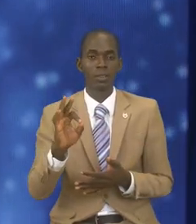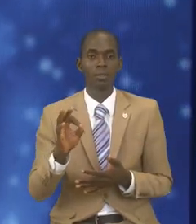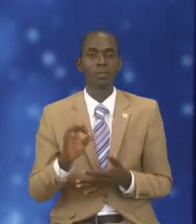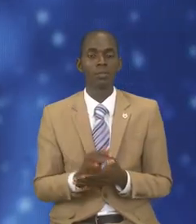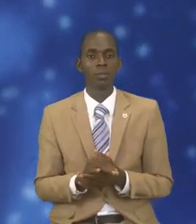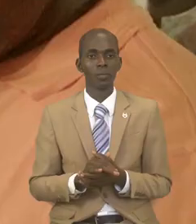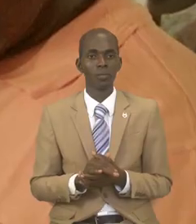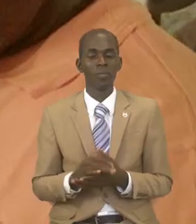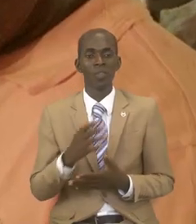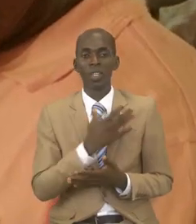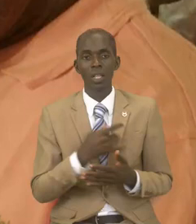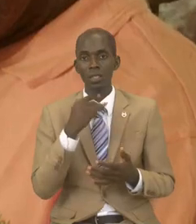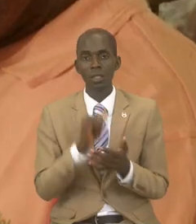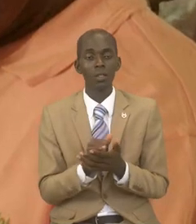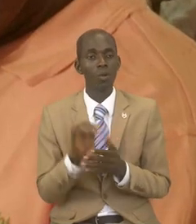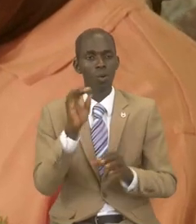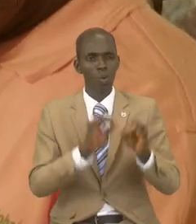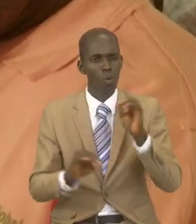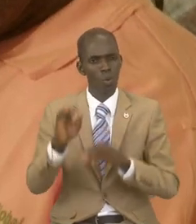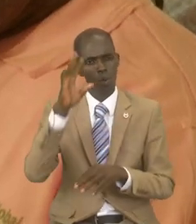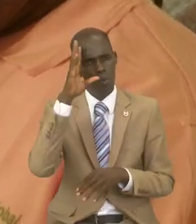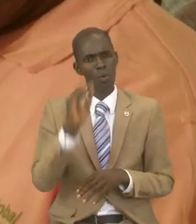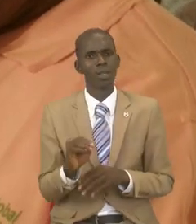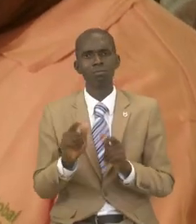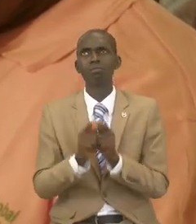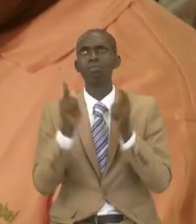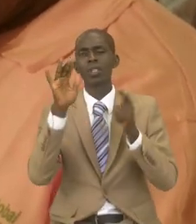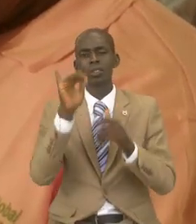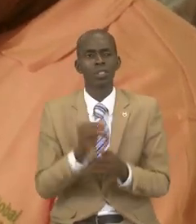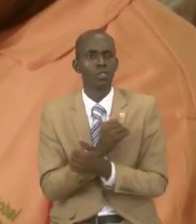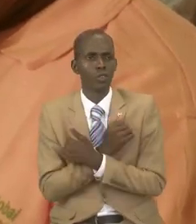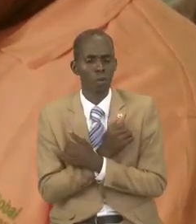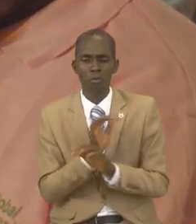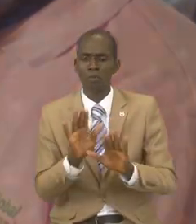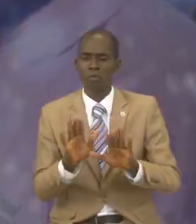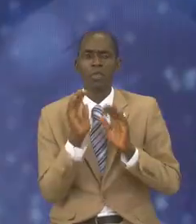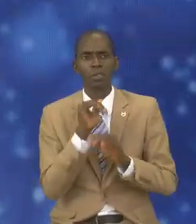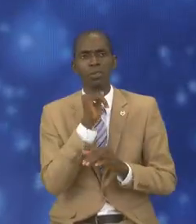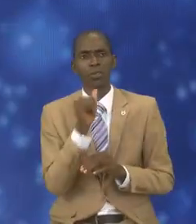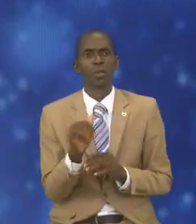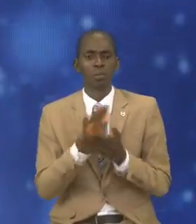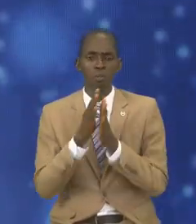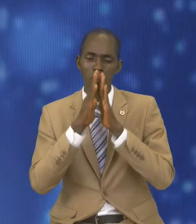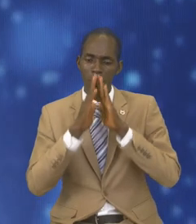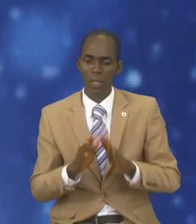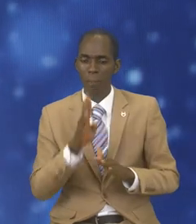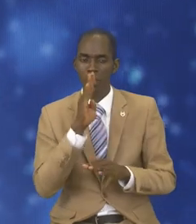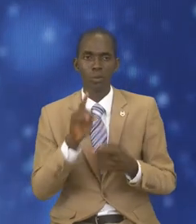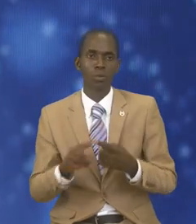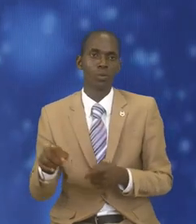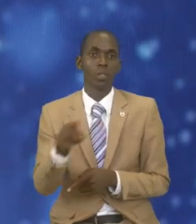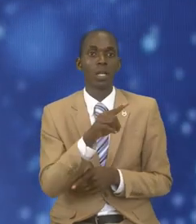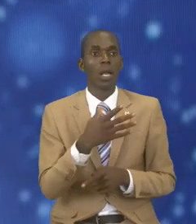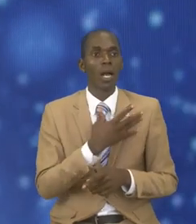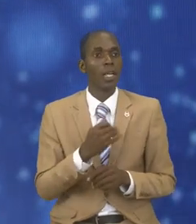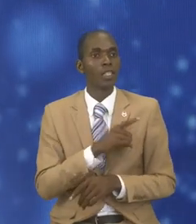verse 19, and said, O man greatly beloved, fear not, peace be unto thee. And the Lord is